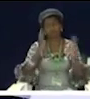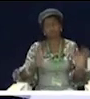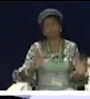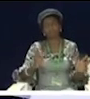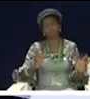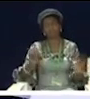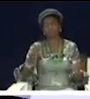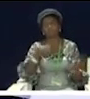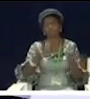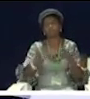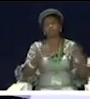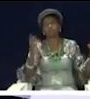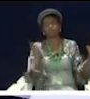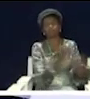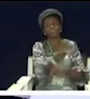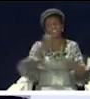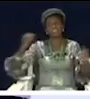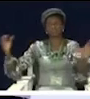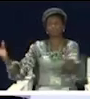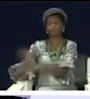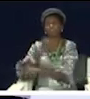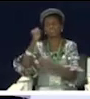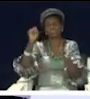So you have a win-win situation.